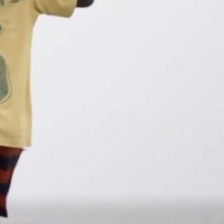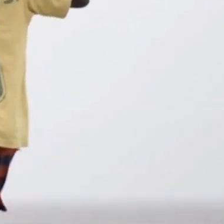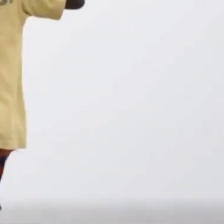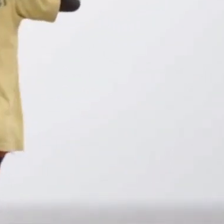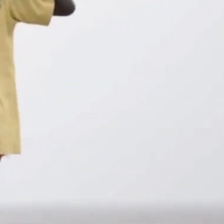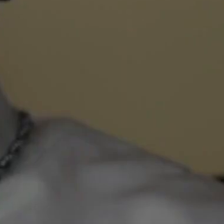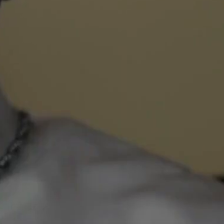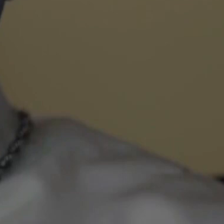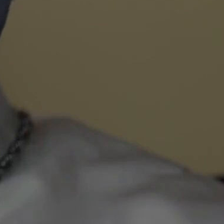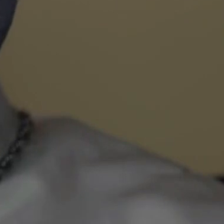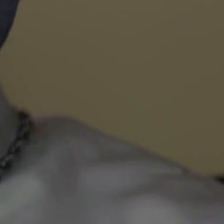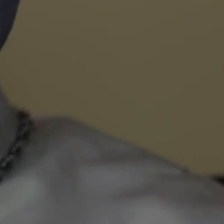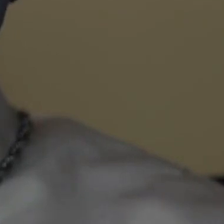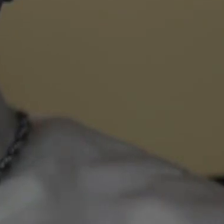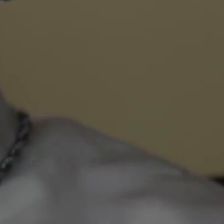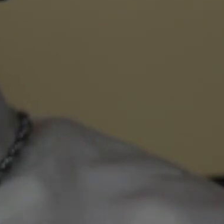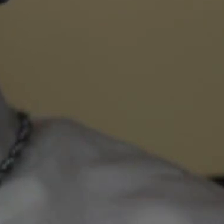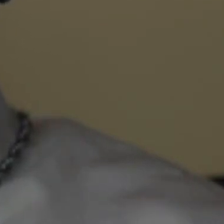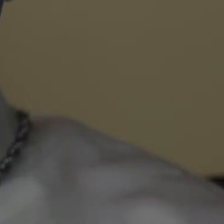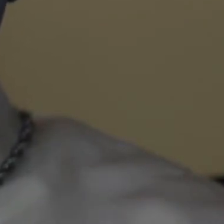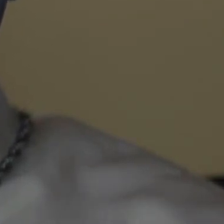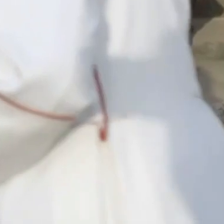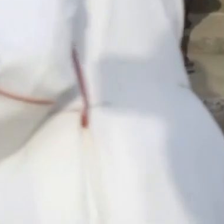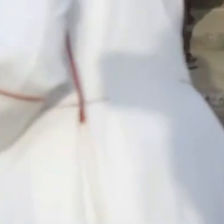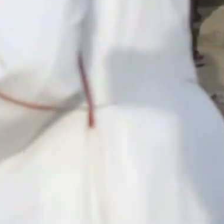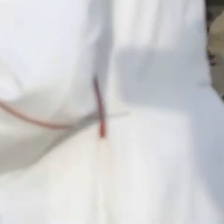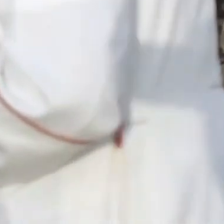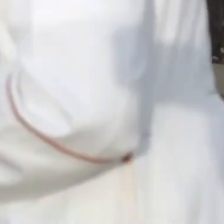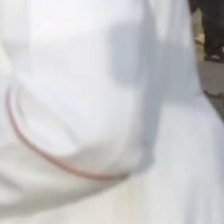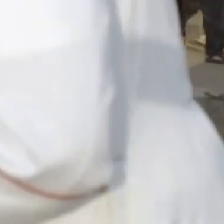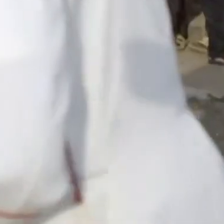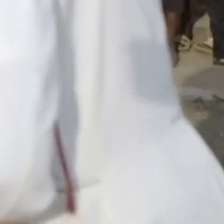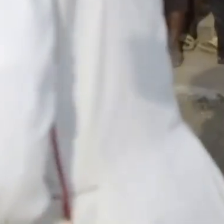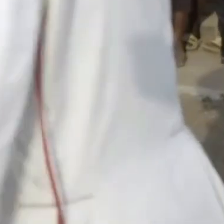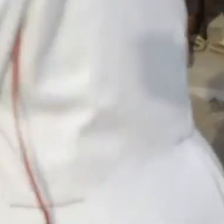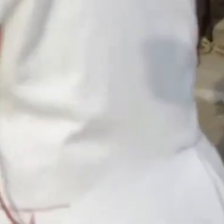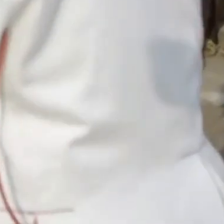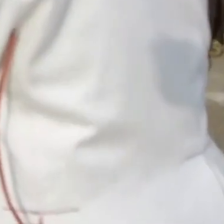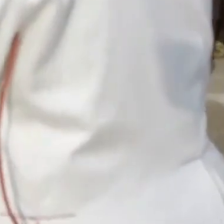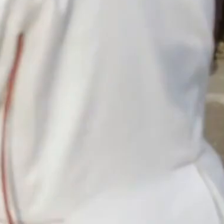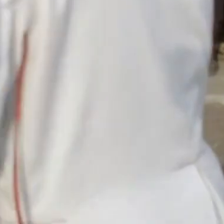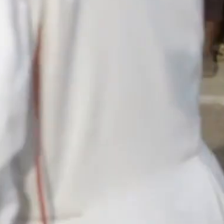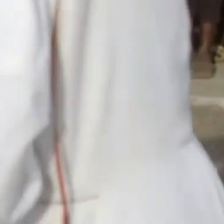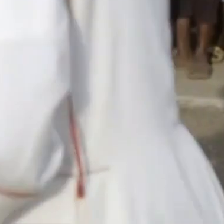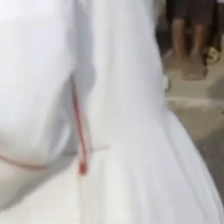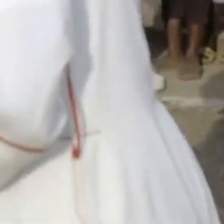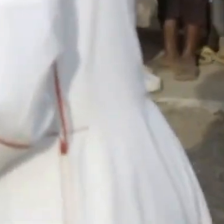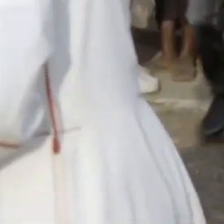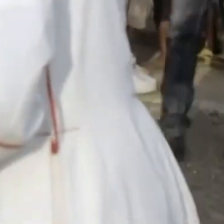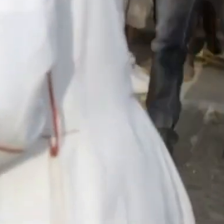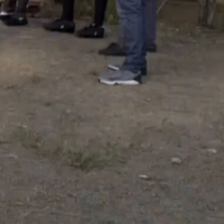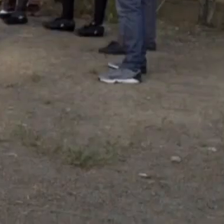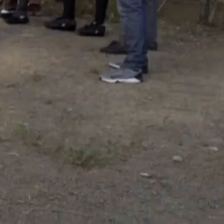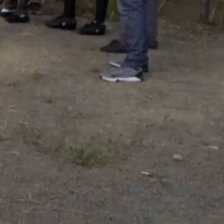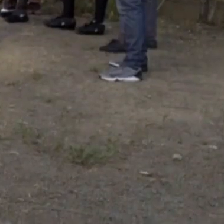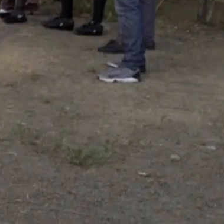So even today, I enjoy being in the company of people, not to be, isolated from